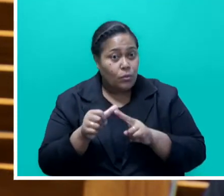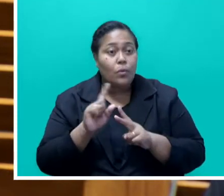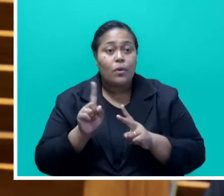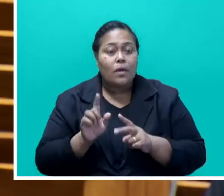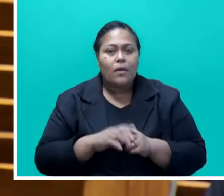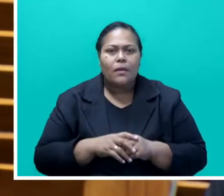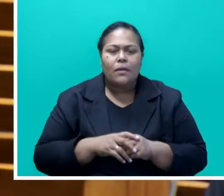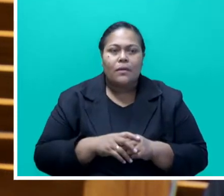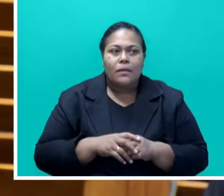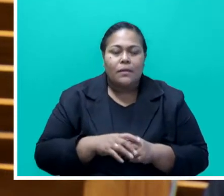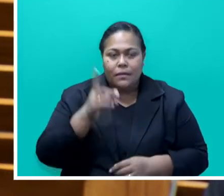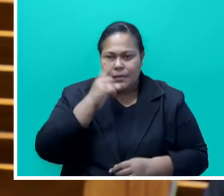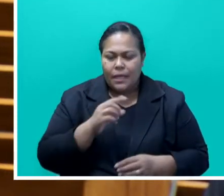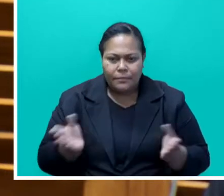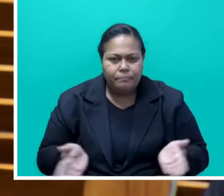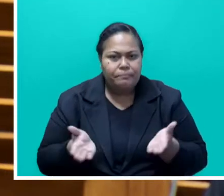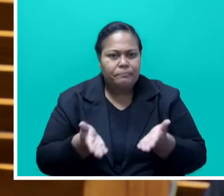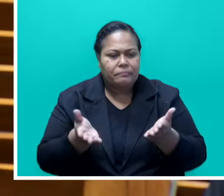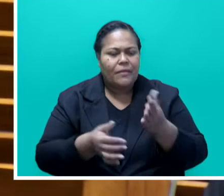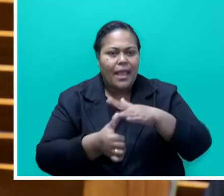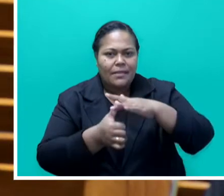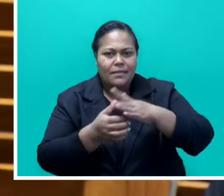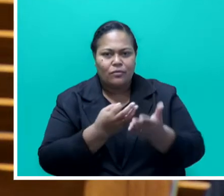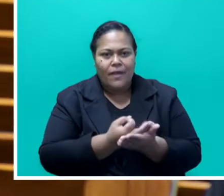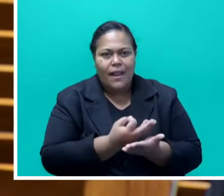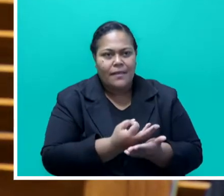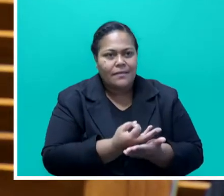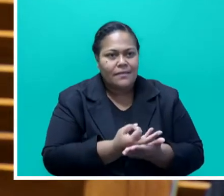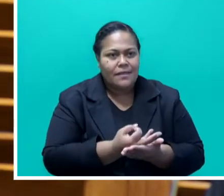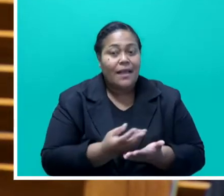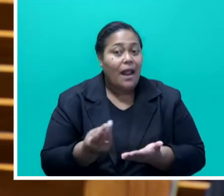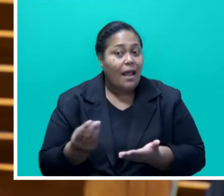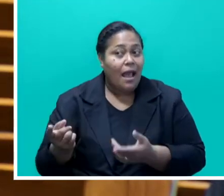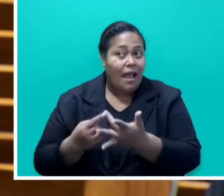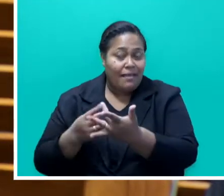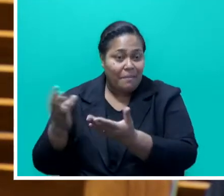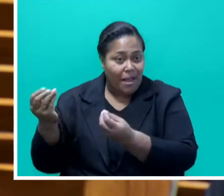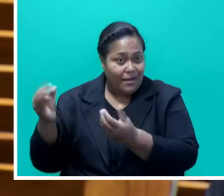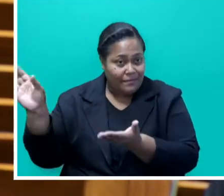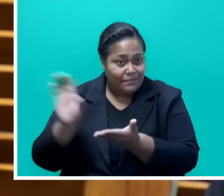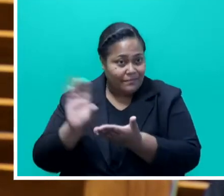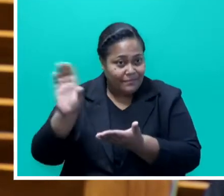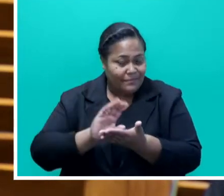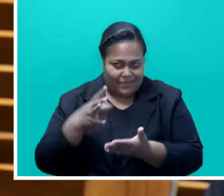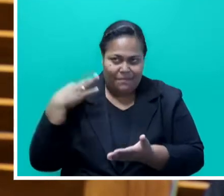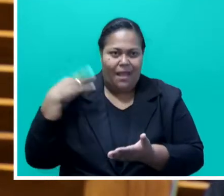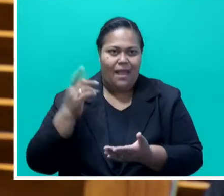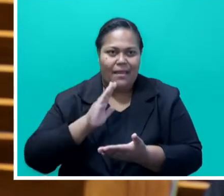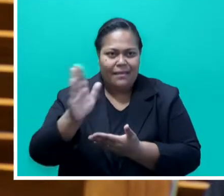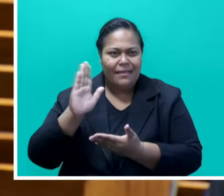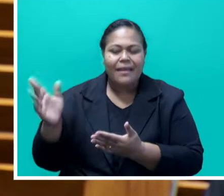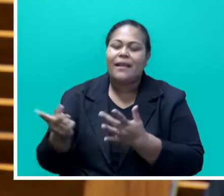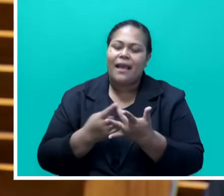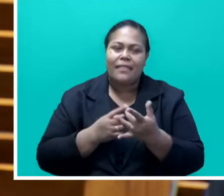as better access to finance and other grants and ability to engage in contracts with other businesses